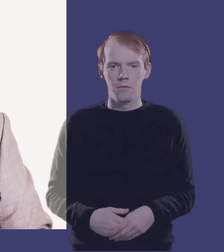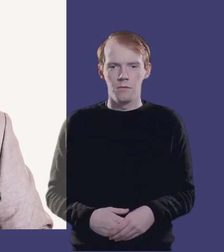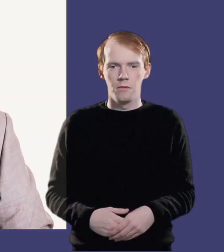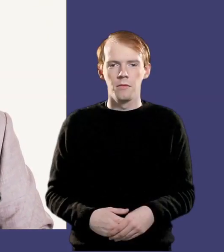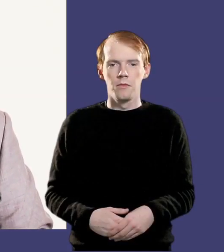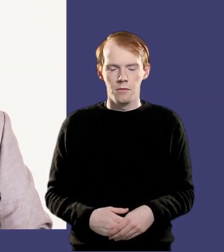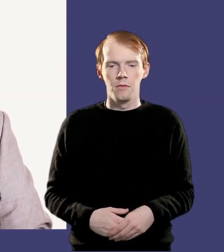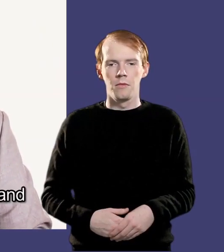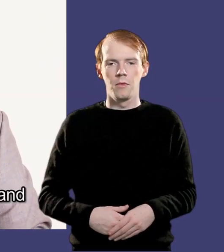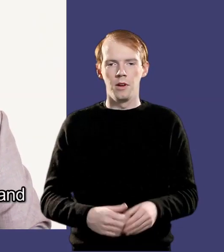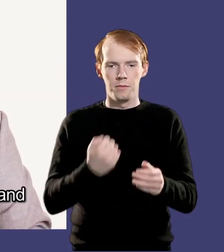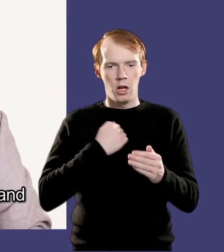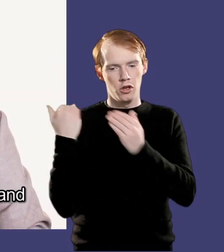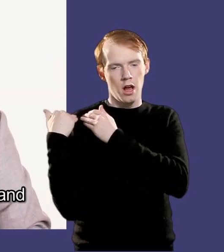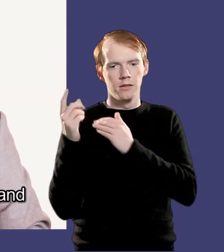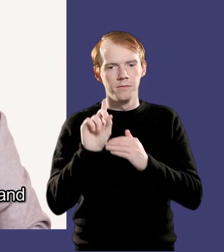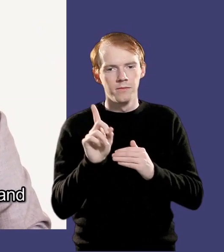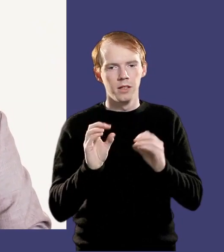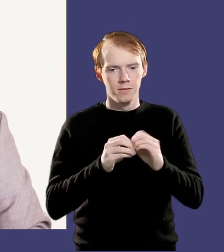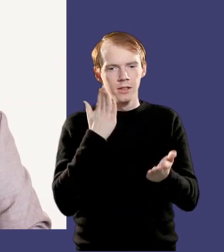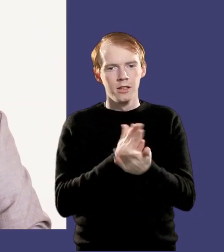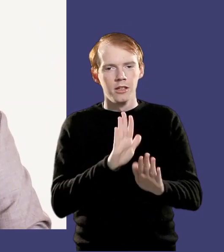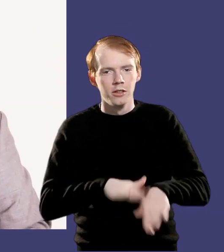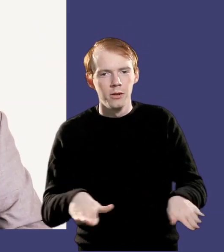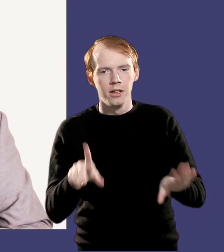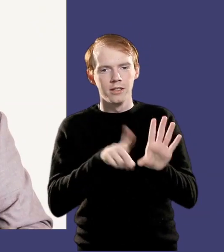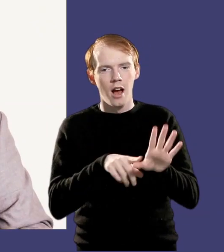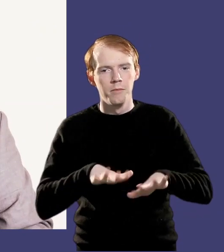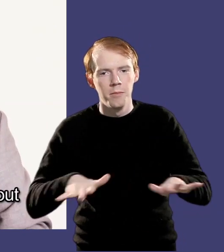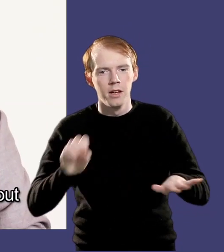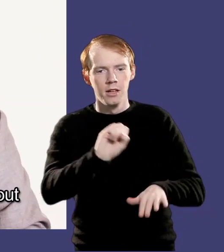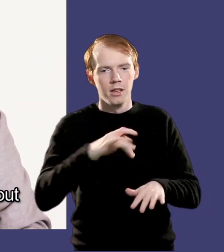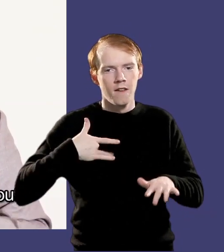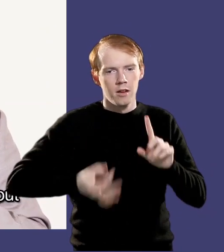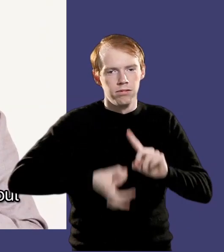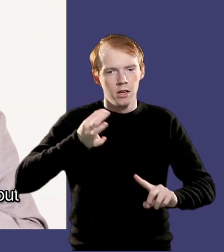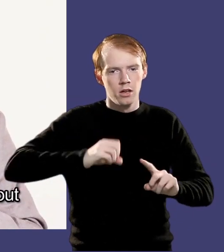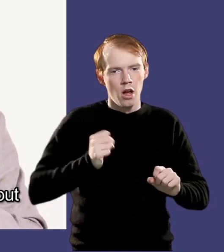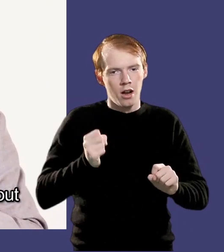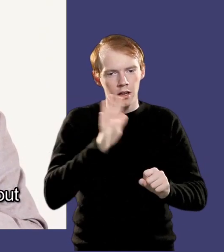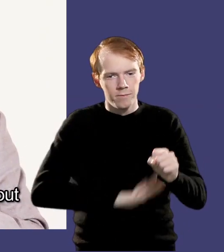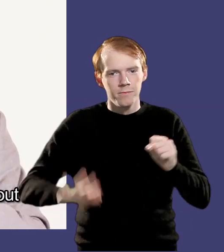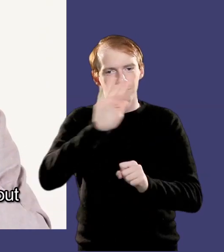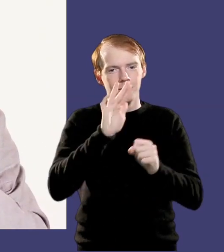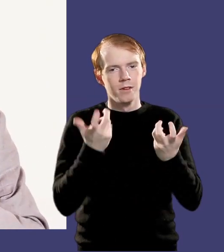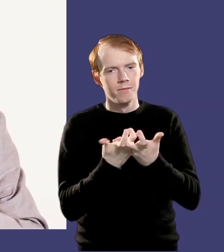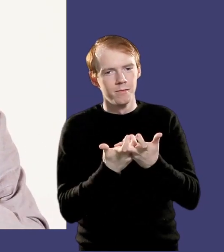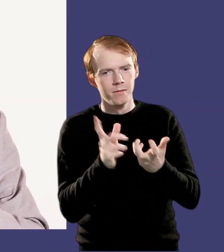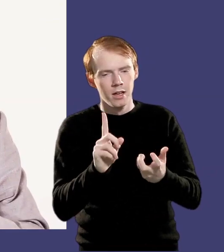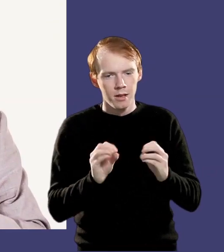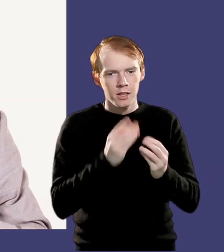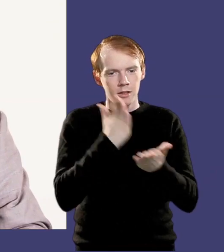My role is about improving the lives of children and young people in Scotland, and the way to do that is to make sure that all children in Scotland